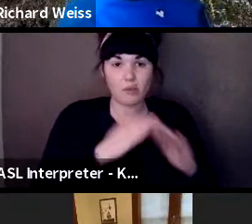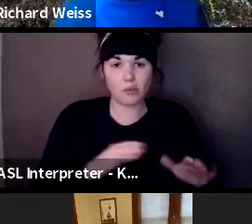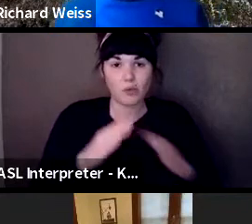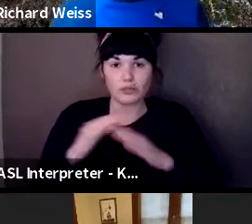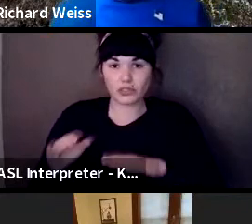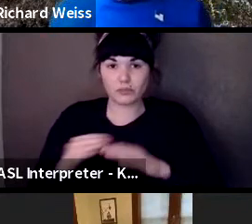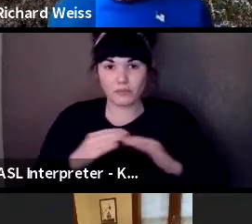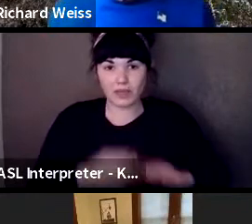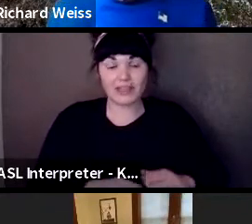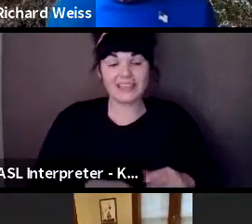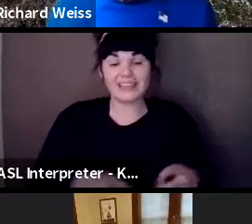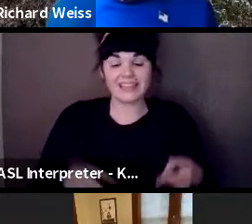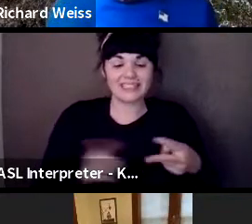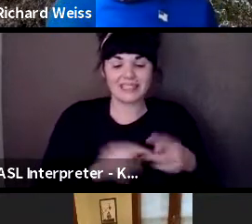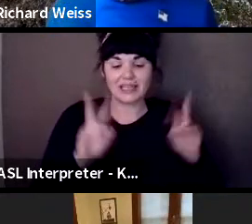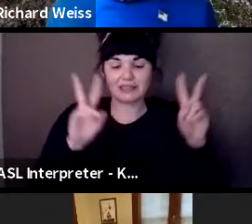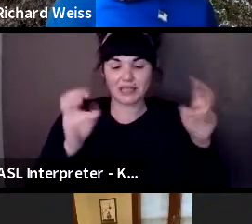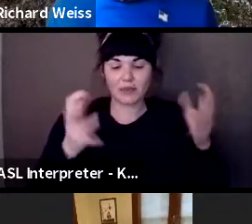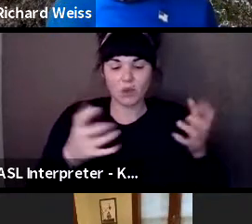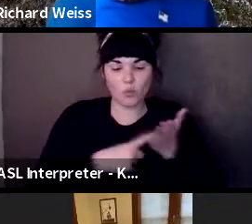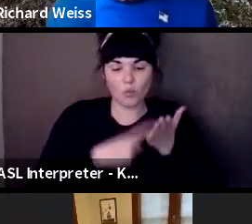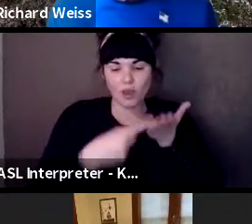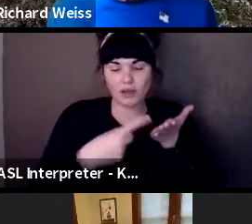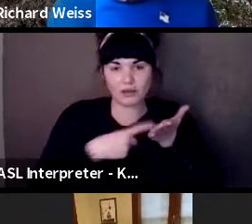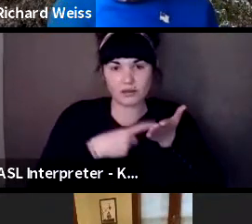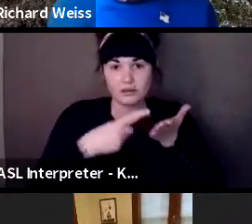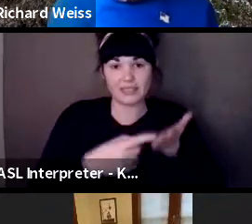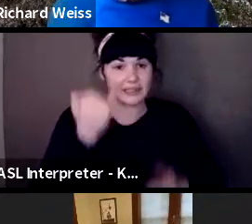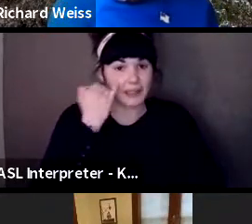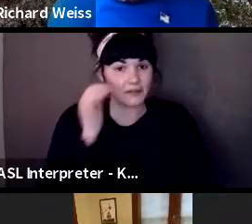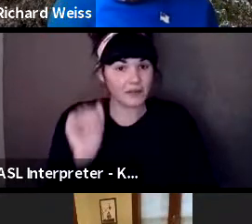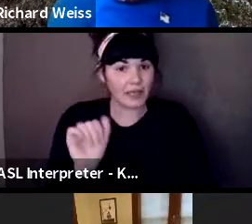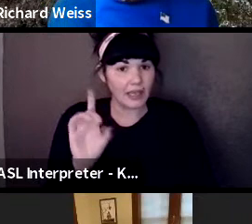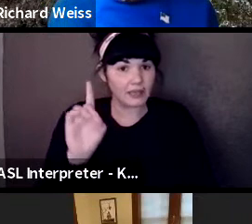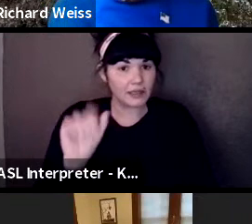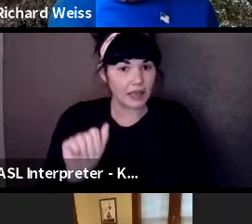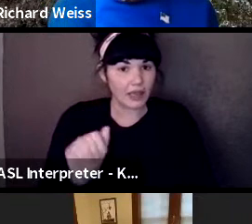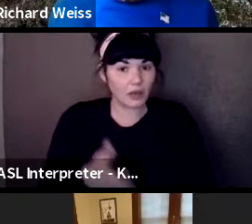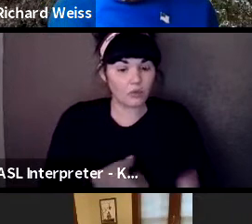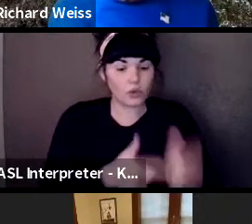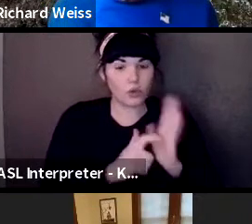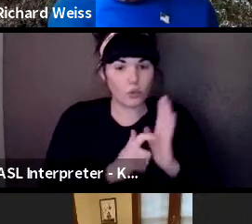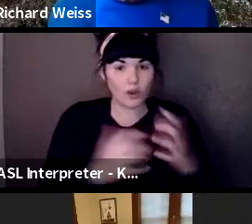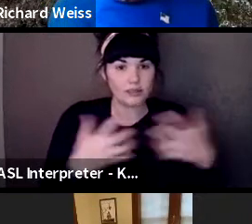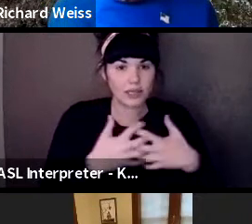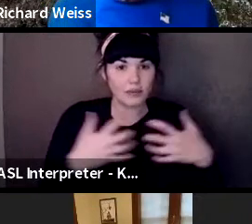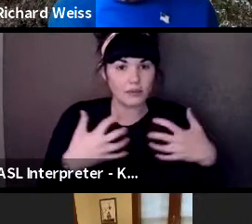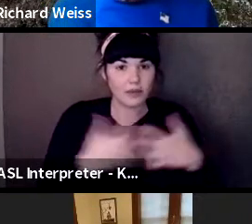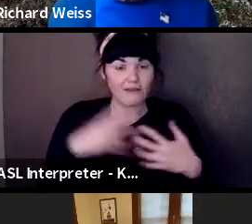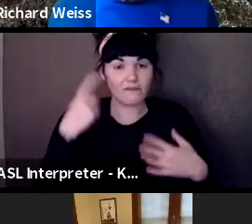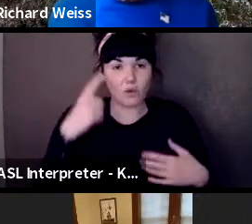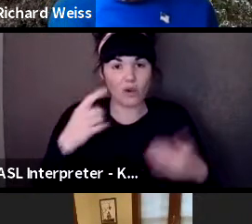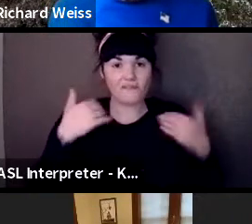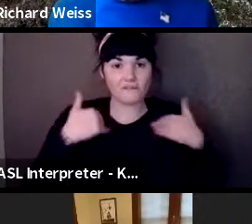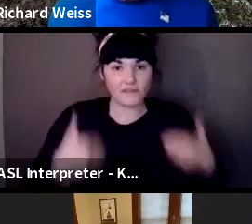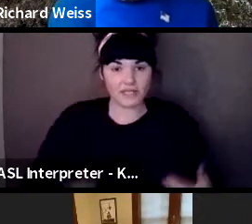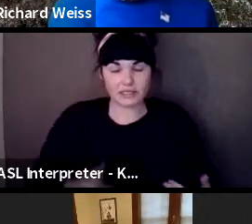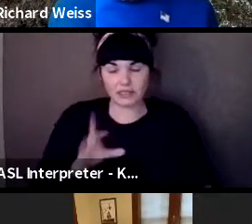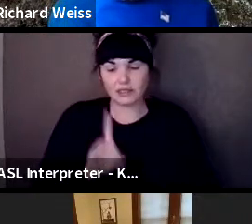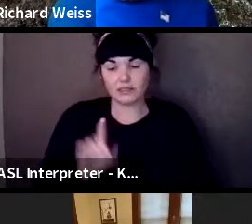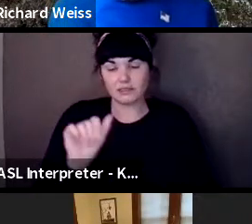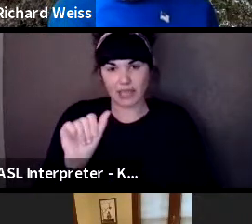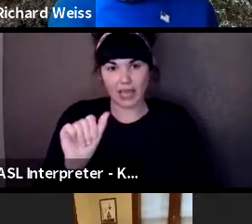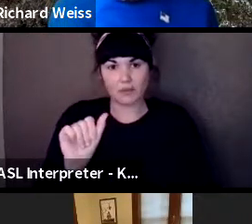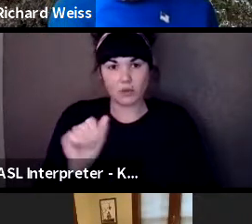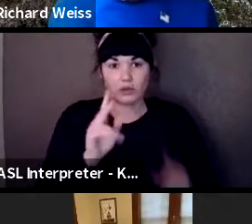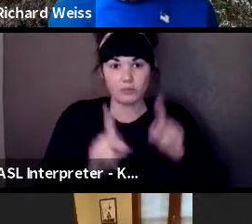would like to cover is the whether the ADA requires accommodation of physically disabled individuals to the front of the line